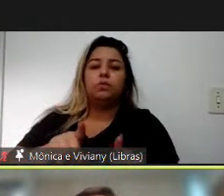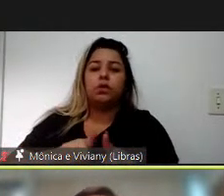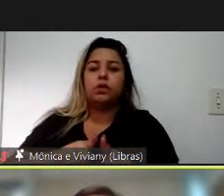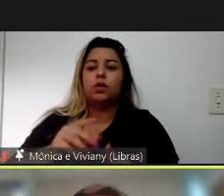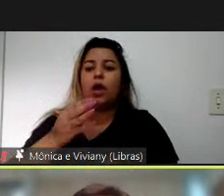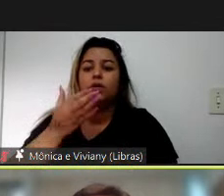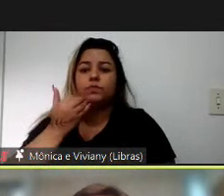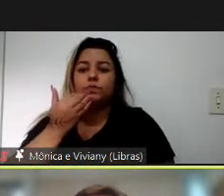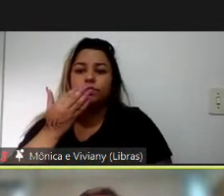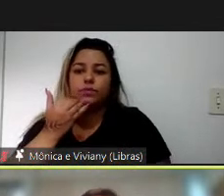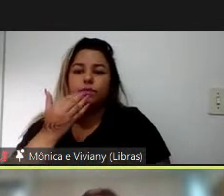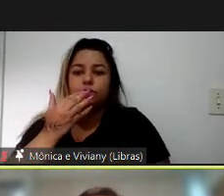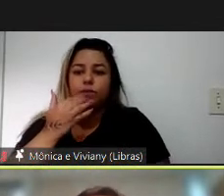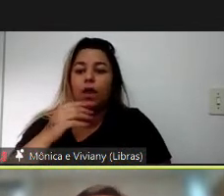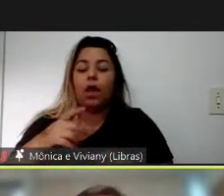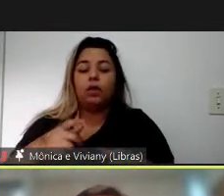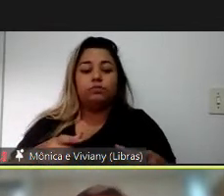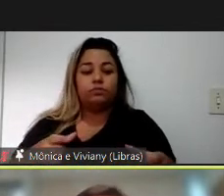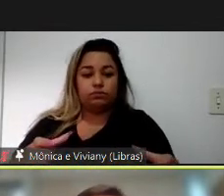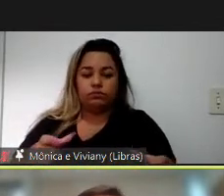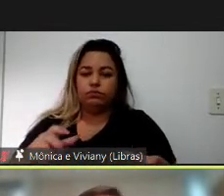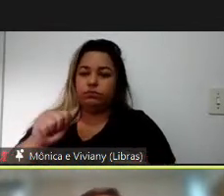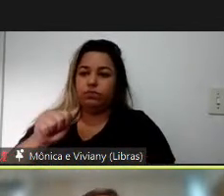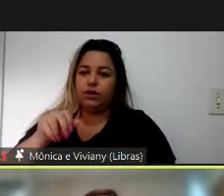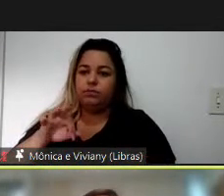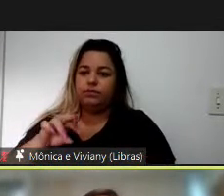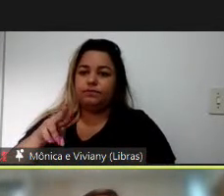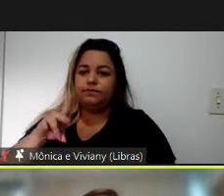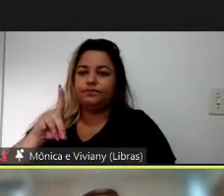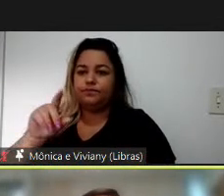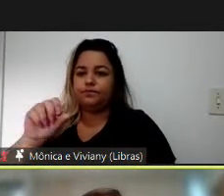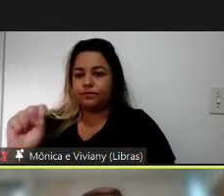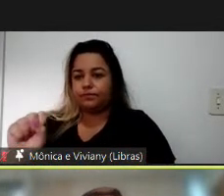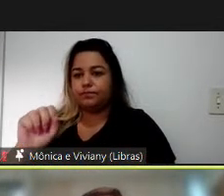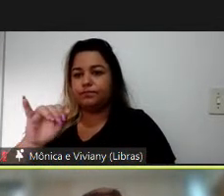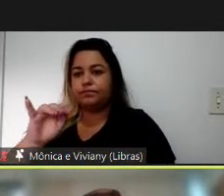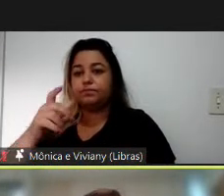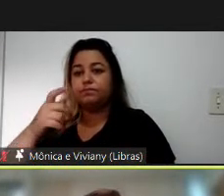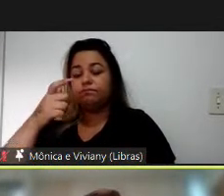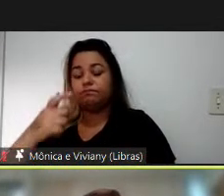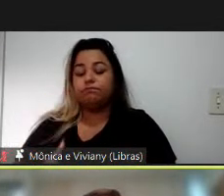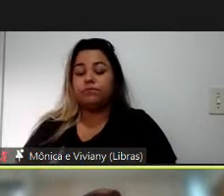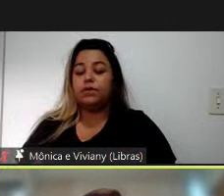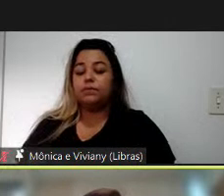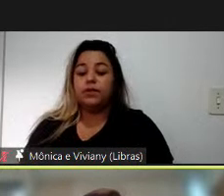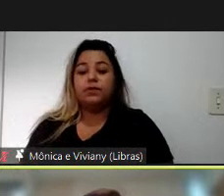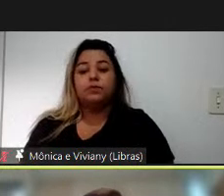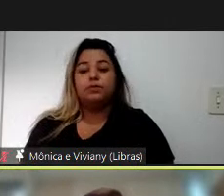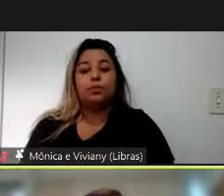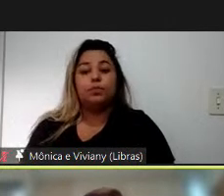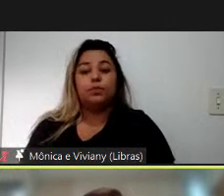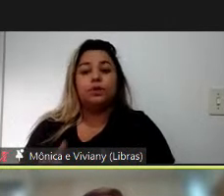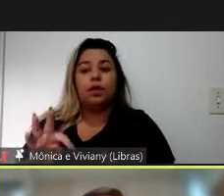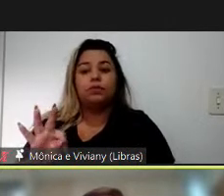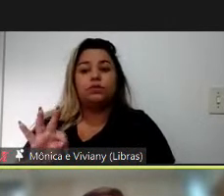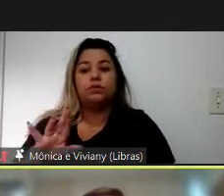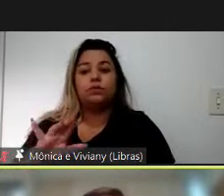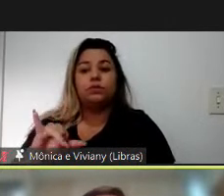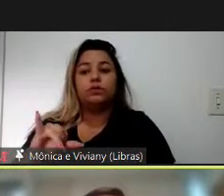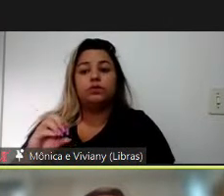tools of commercialization, to the spaces for physical activities, to identify if